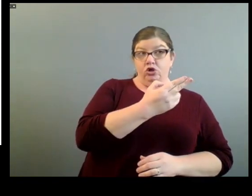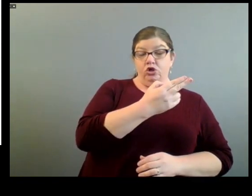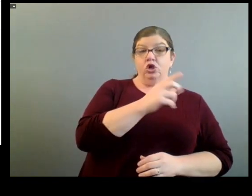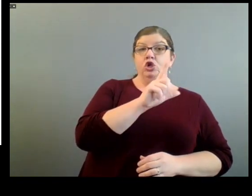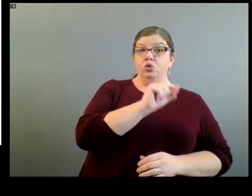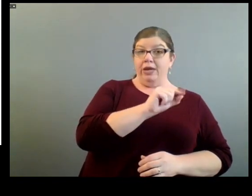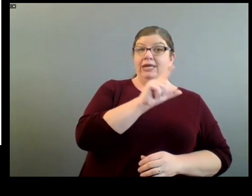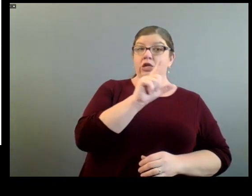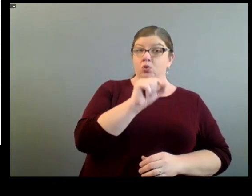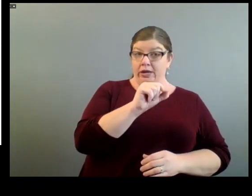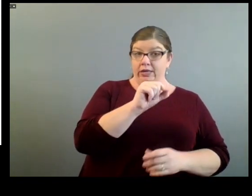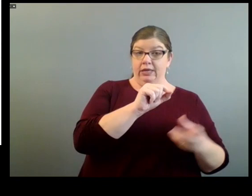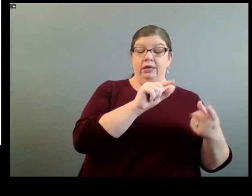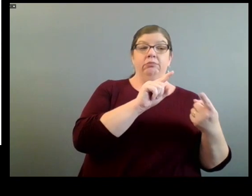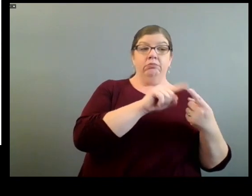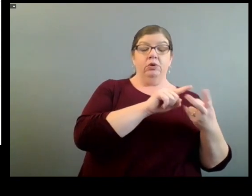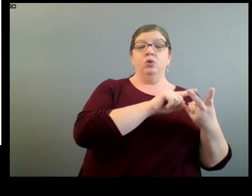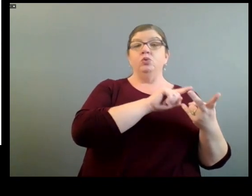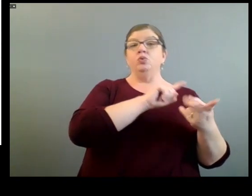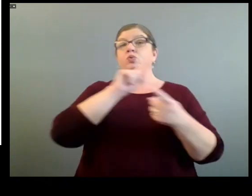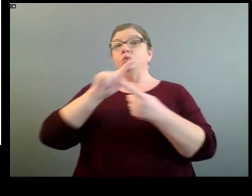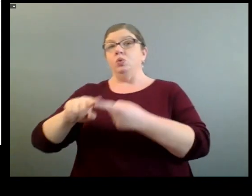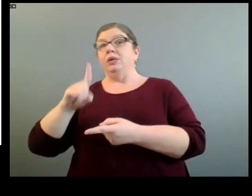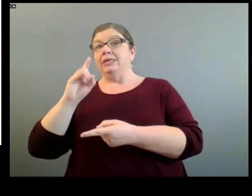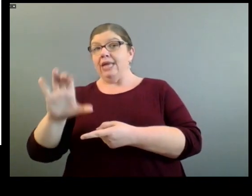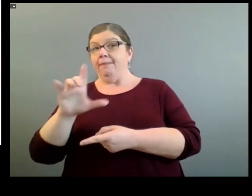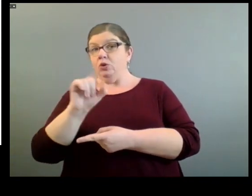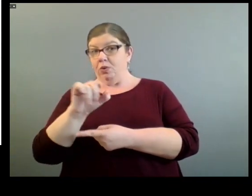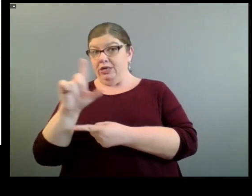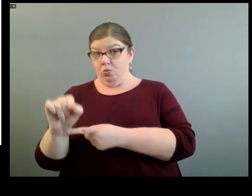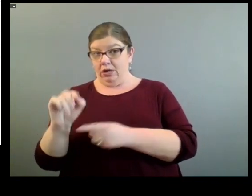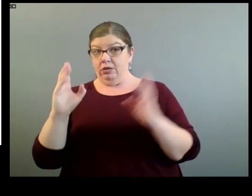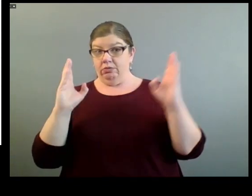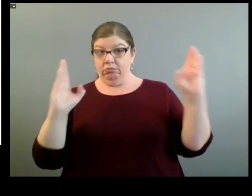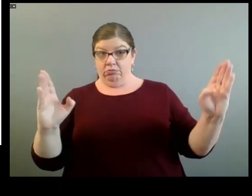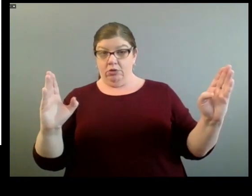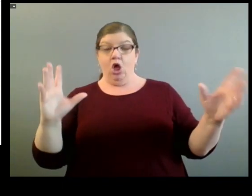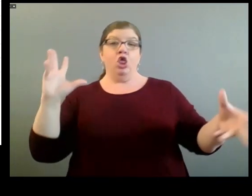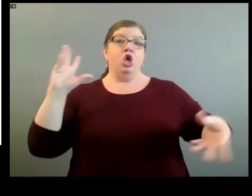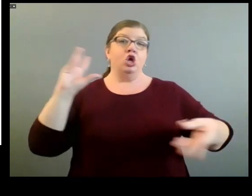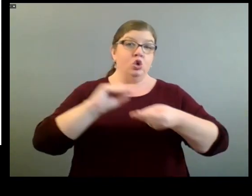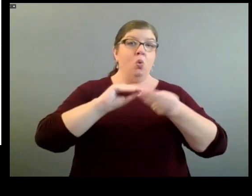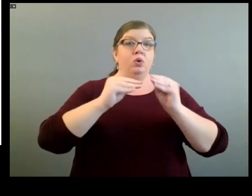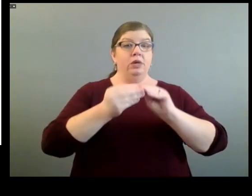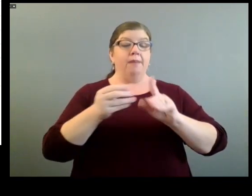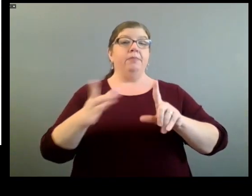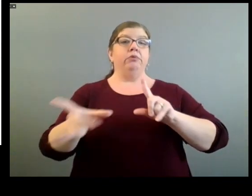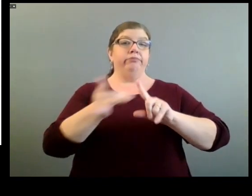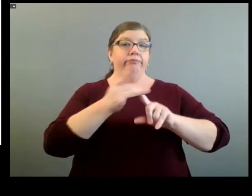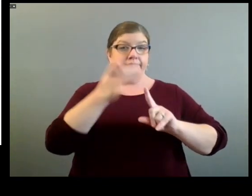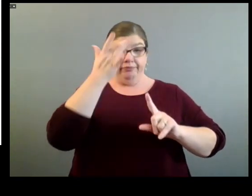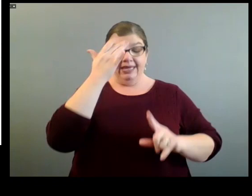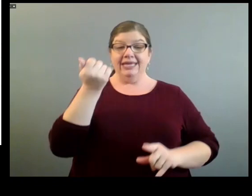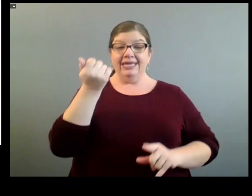2020 to December 2020, of the total number of cases,